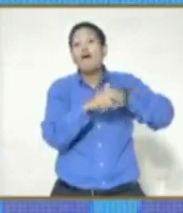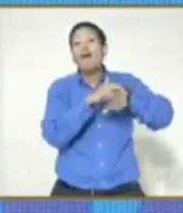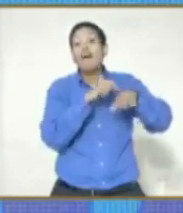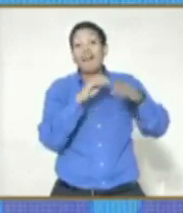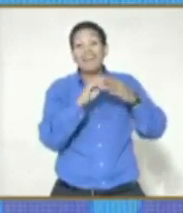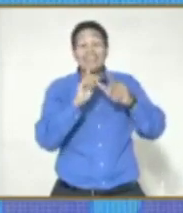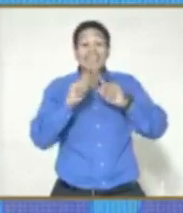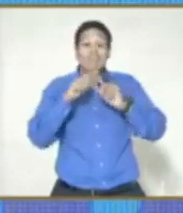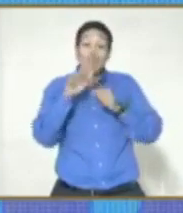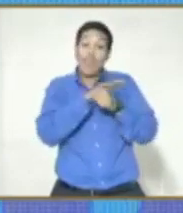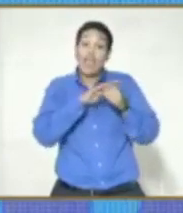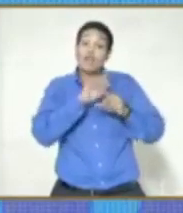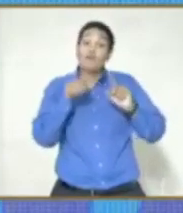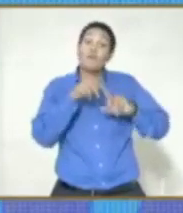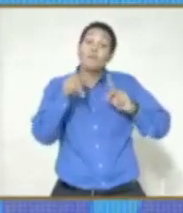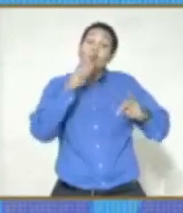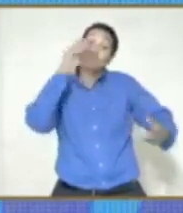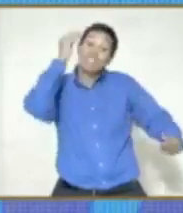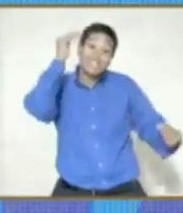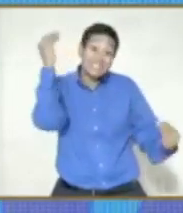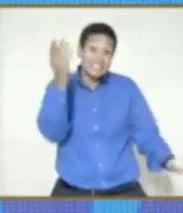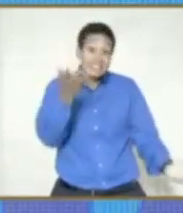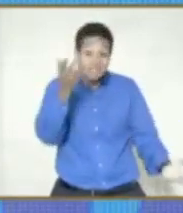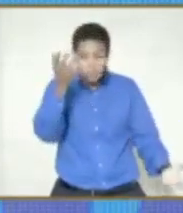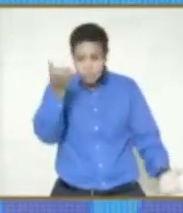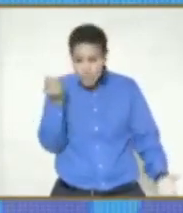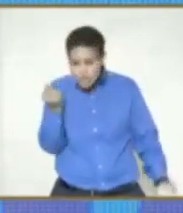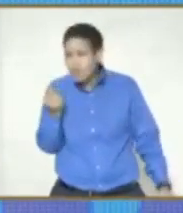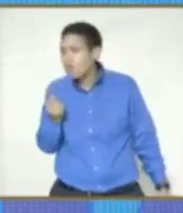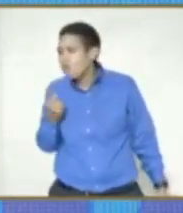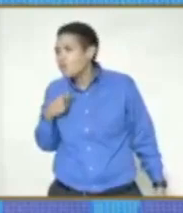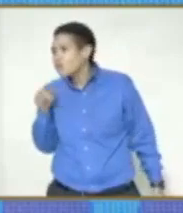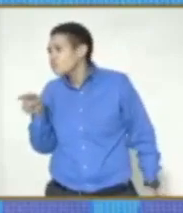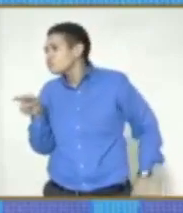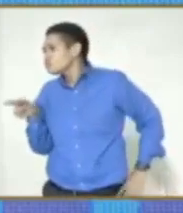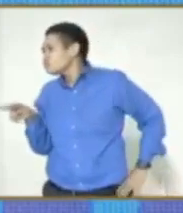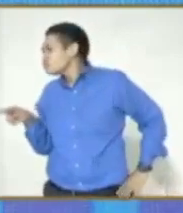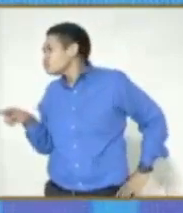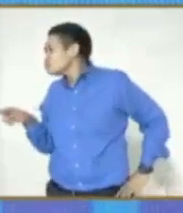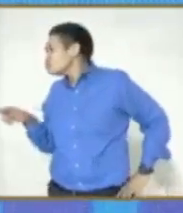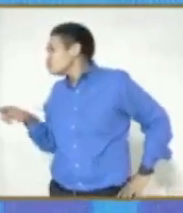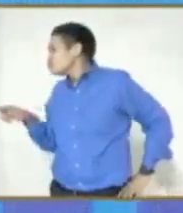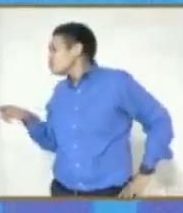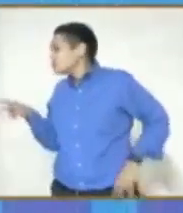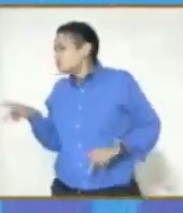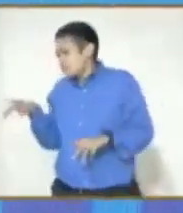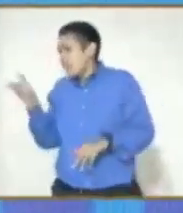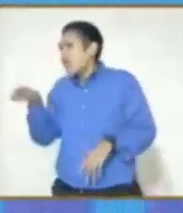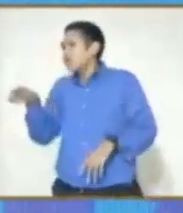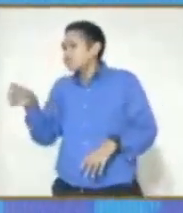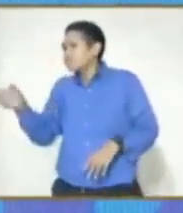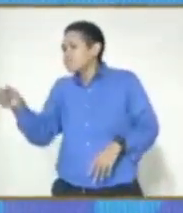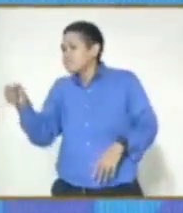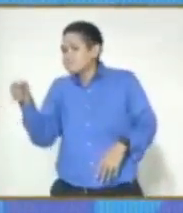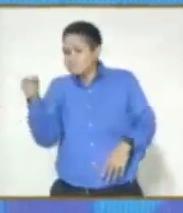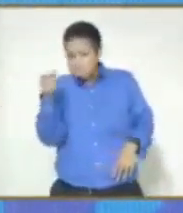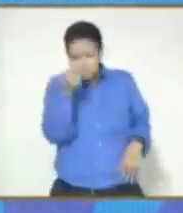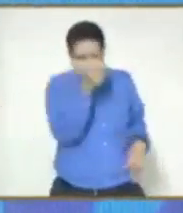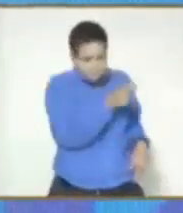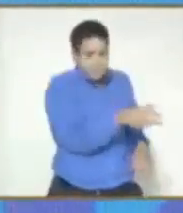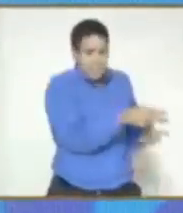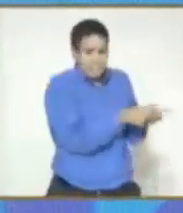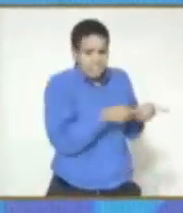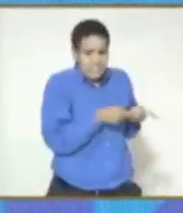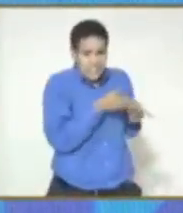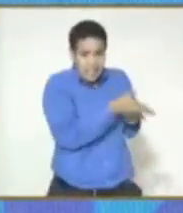people will send us information, we will go there, look for these individuals, take them to one of the facilities.